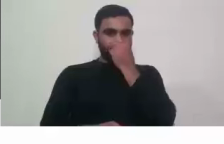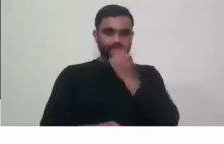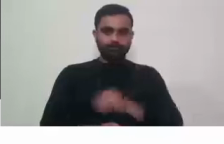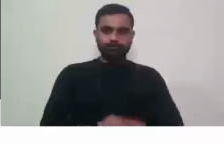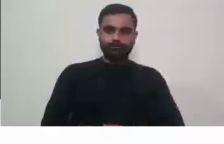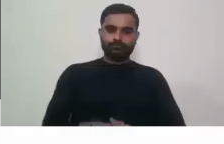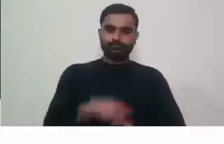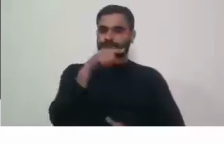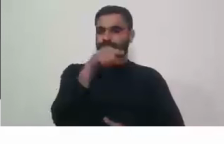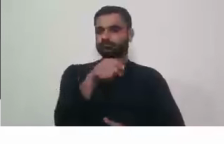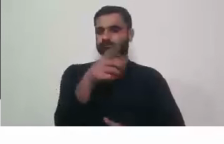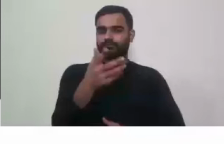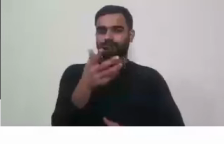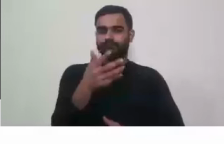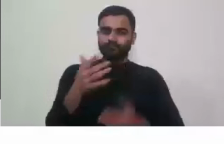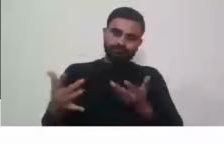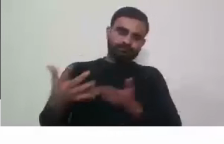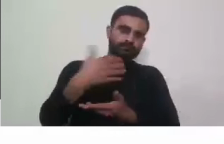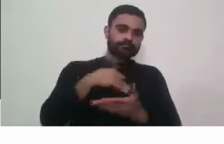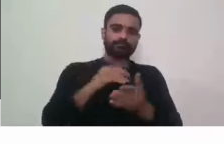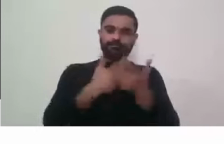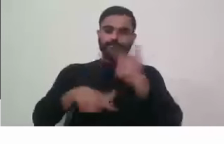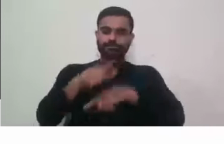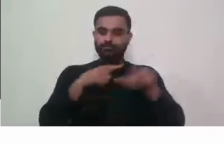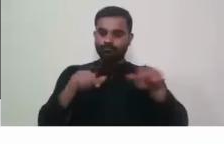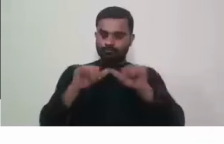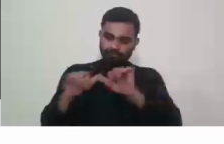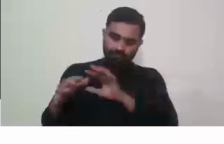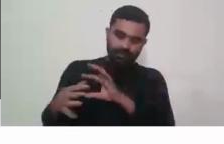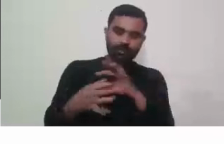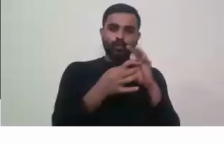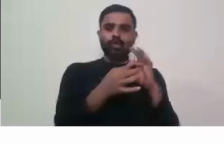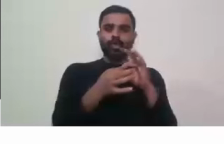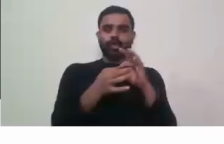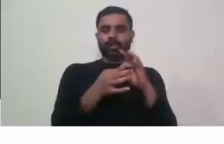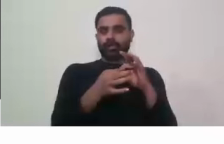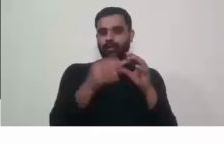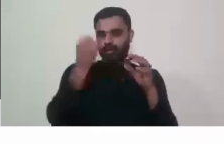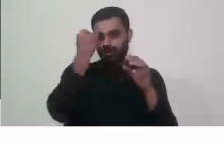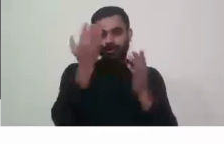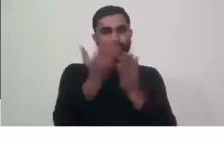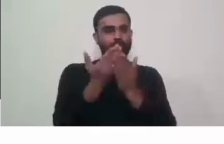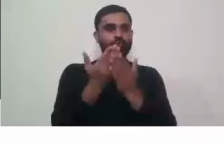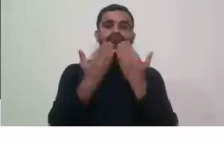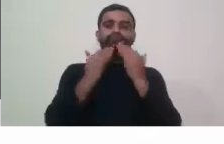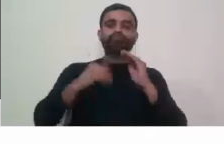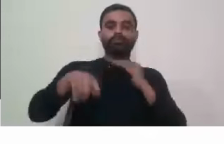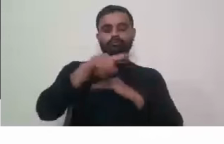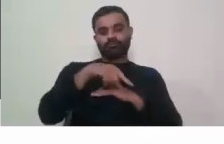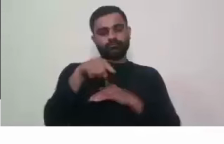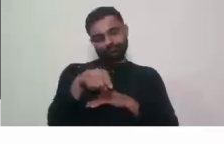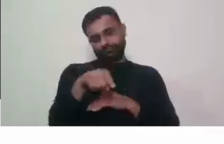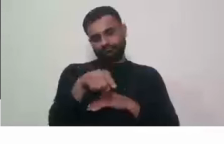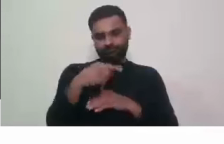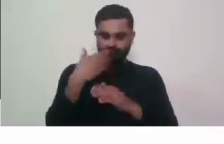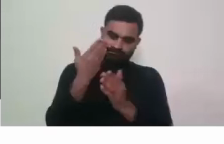That is this contributing to the linguistic landscape. So, I mean, the idea is that students are going to be a